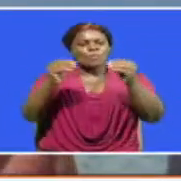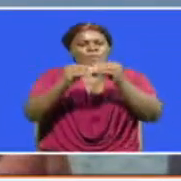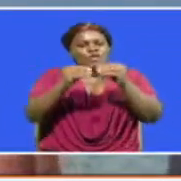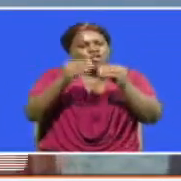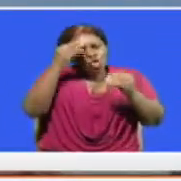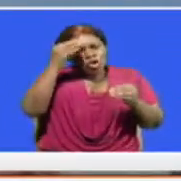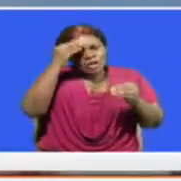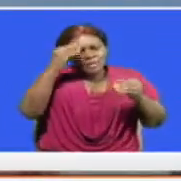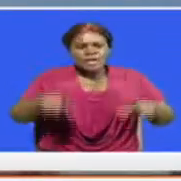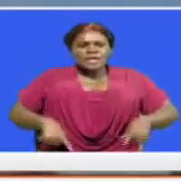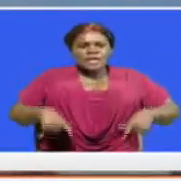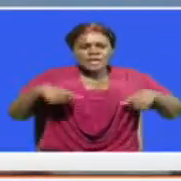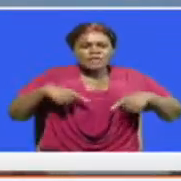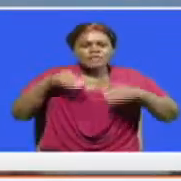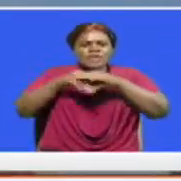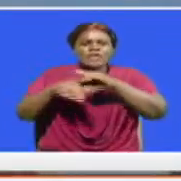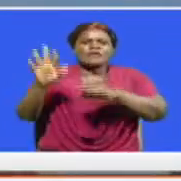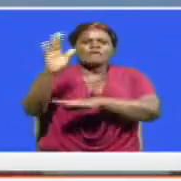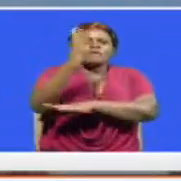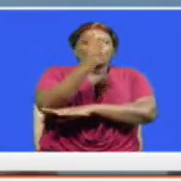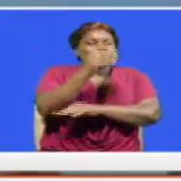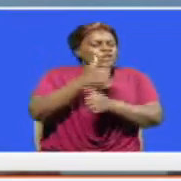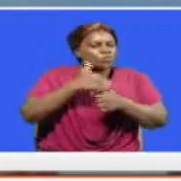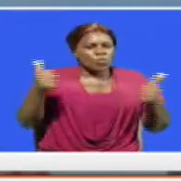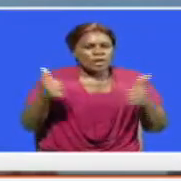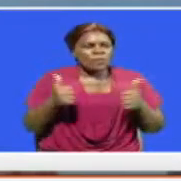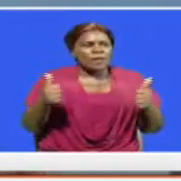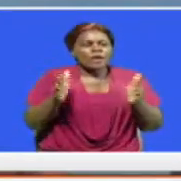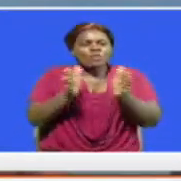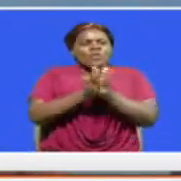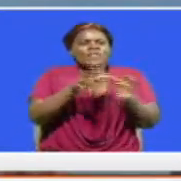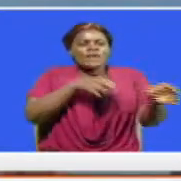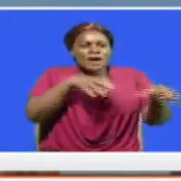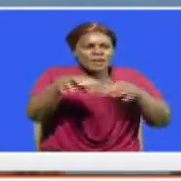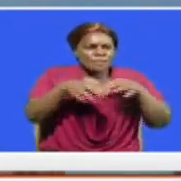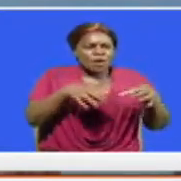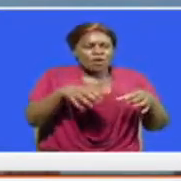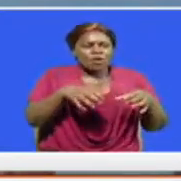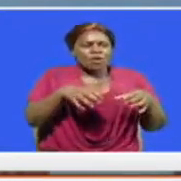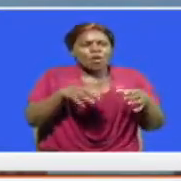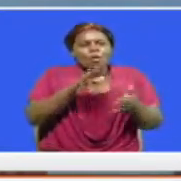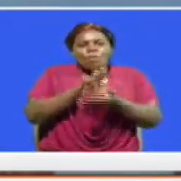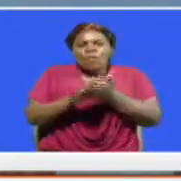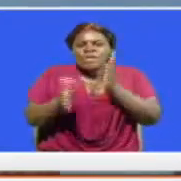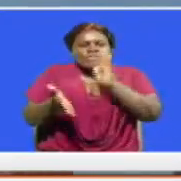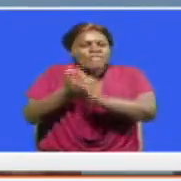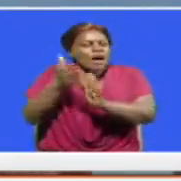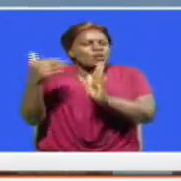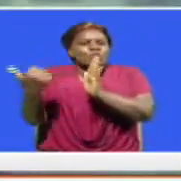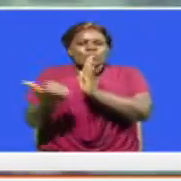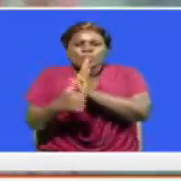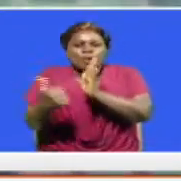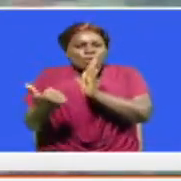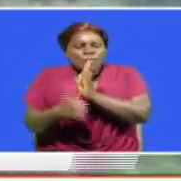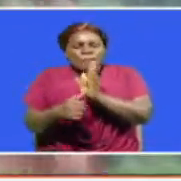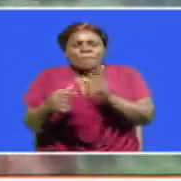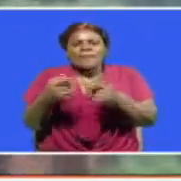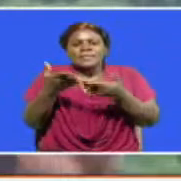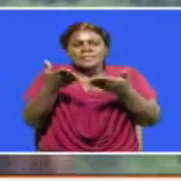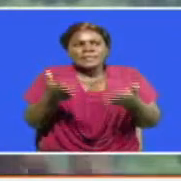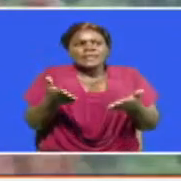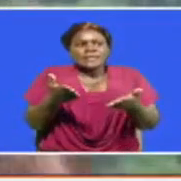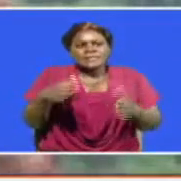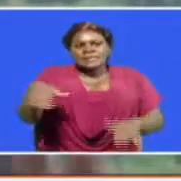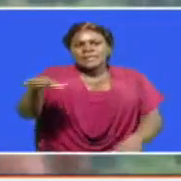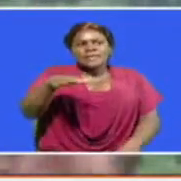na kuishi na msitu ndani hapa, na wanyamapori ndani hapa, bila matata yoyote ile. Hii ilikuwa ni